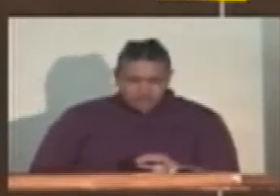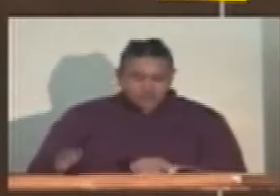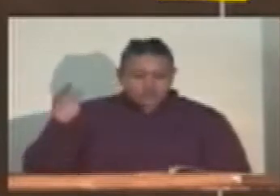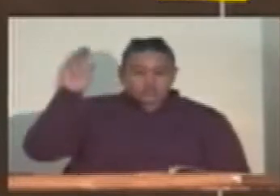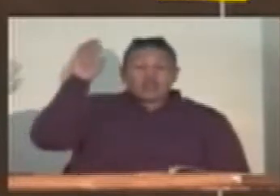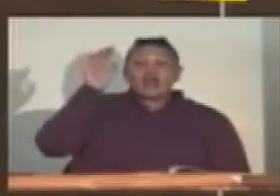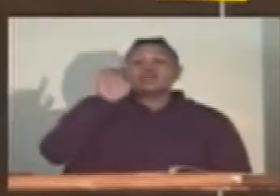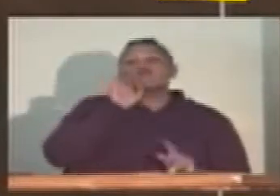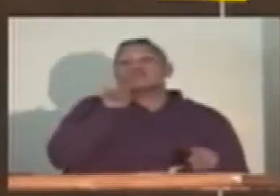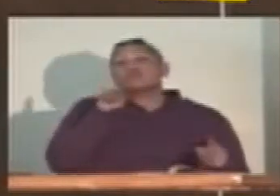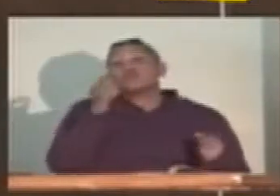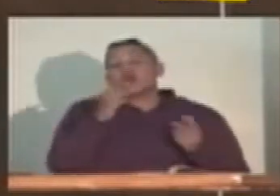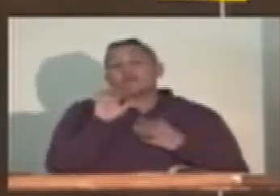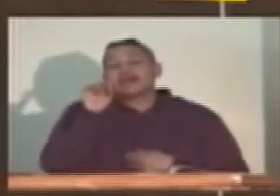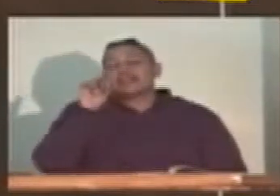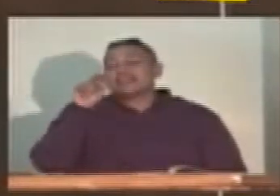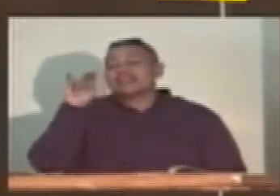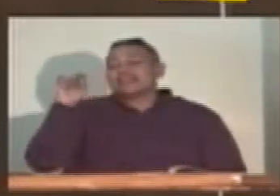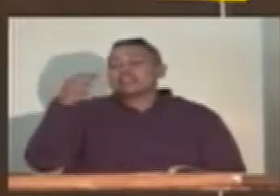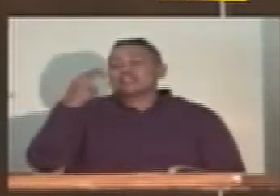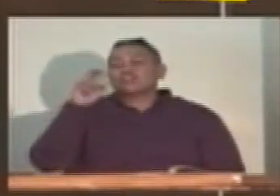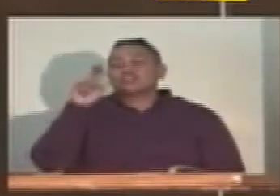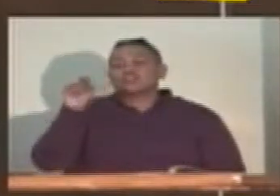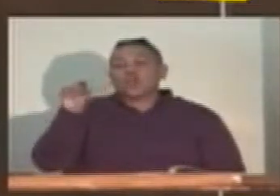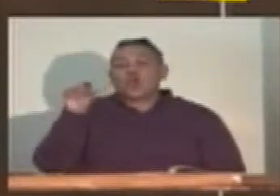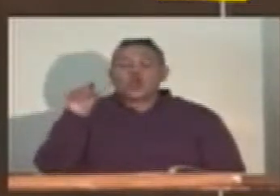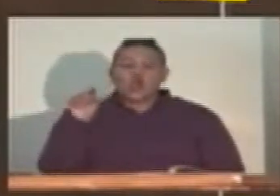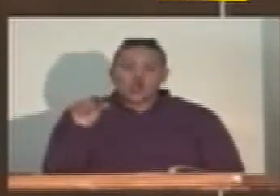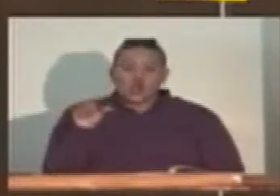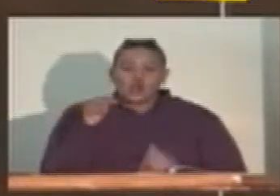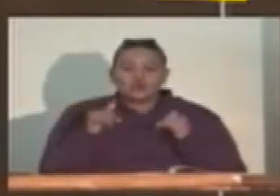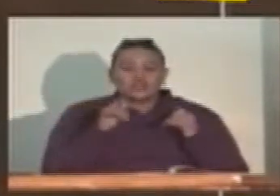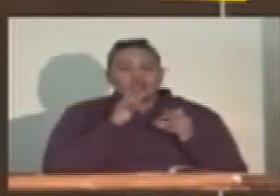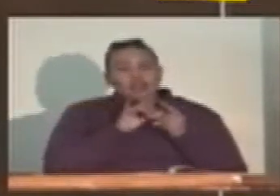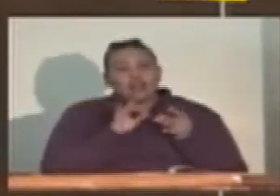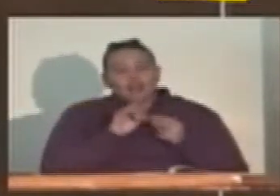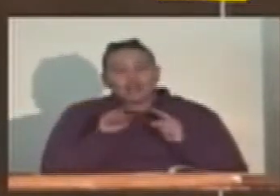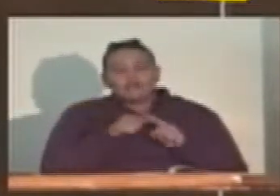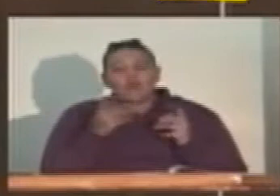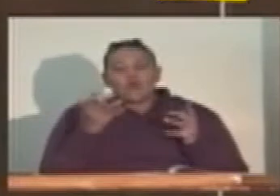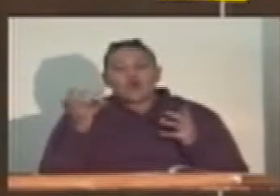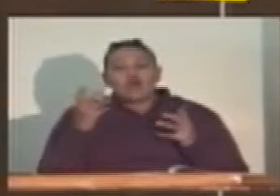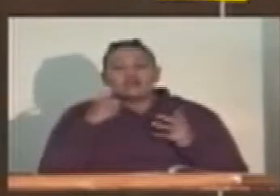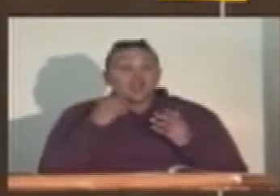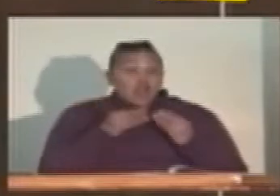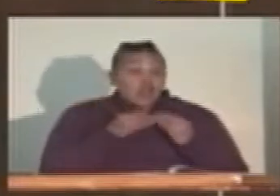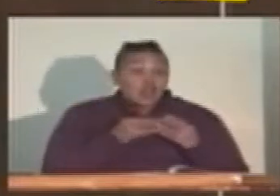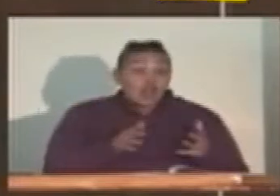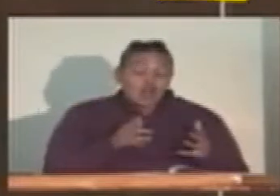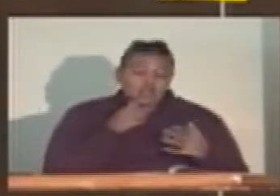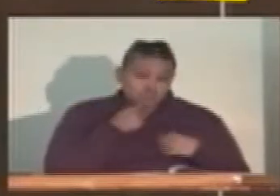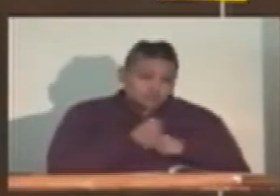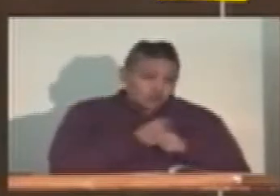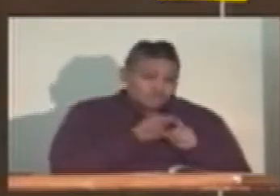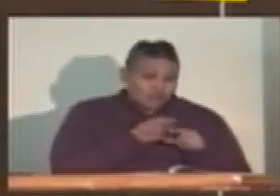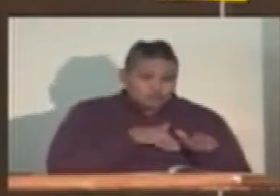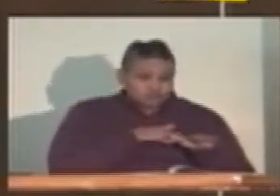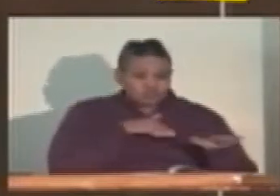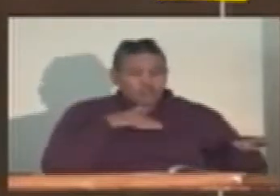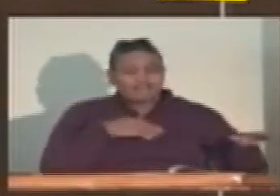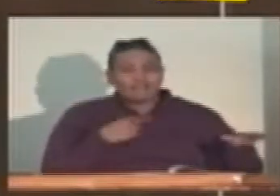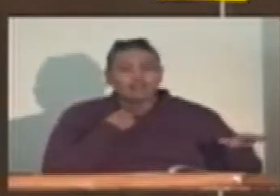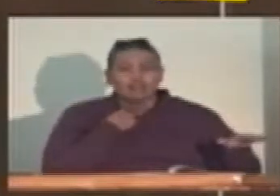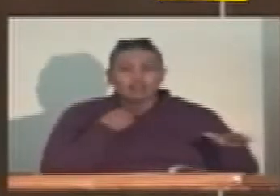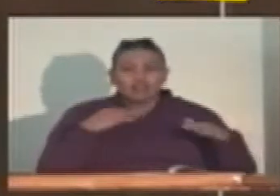Chung, which argues about the argument is that the lost productivity from traffic